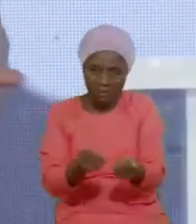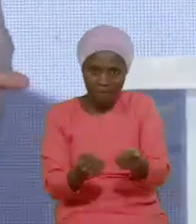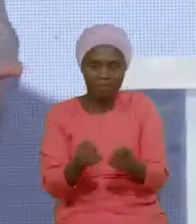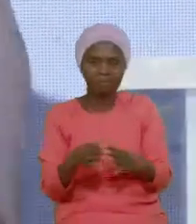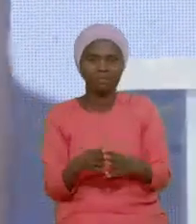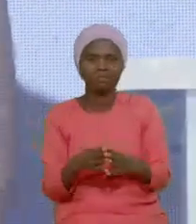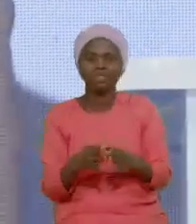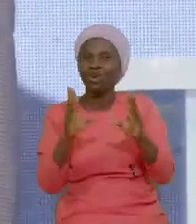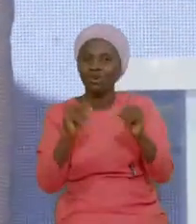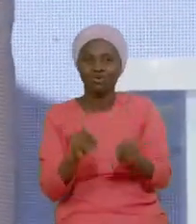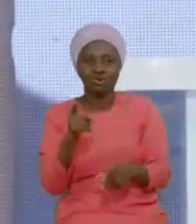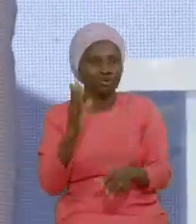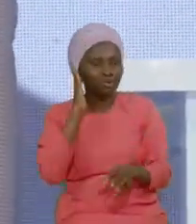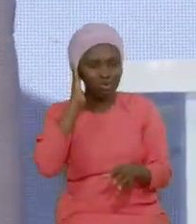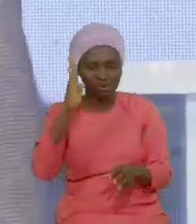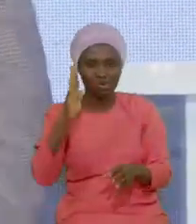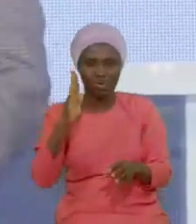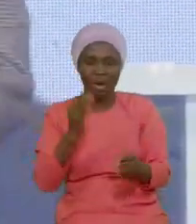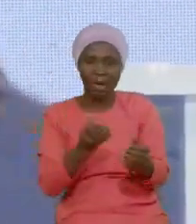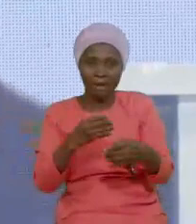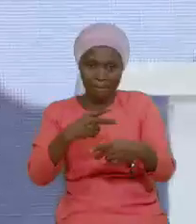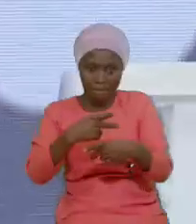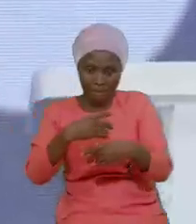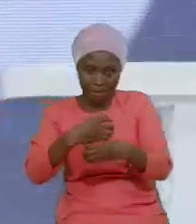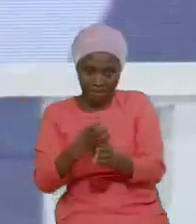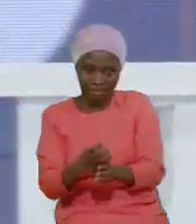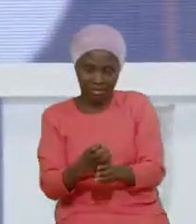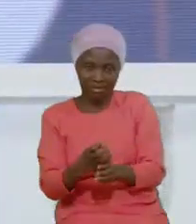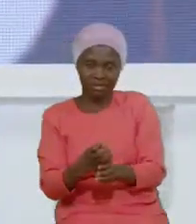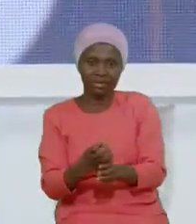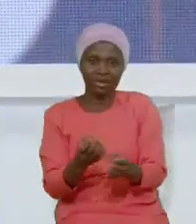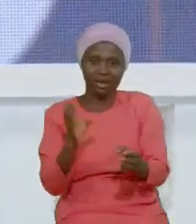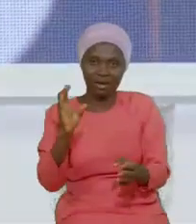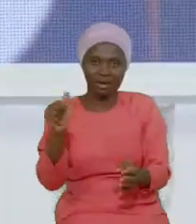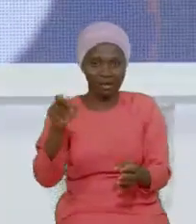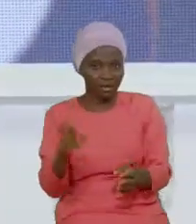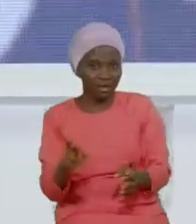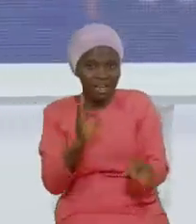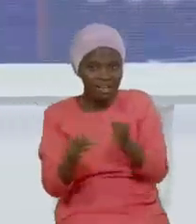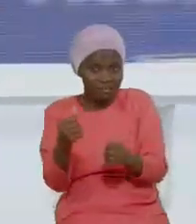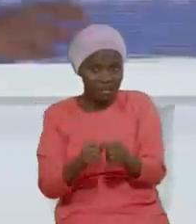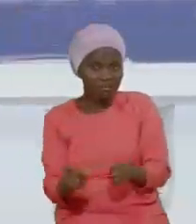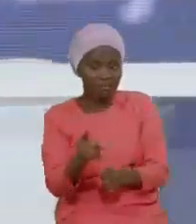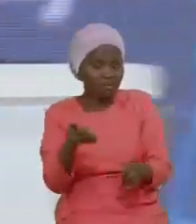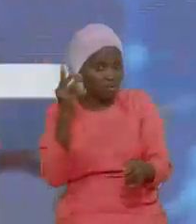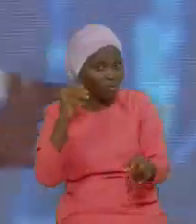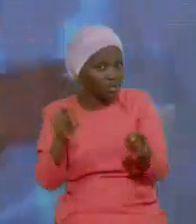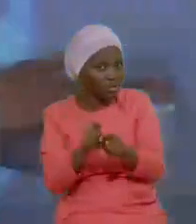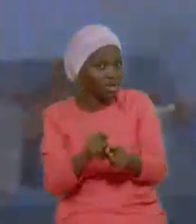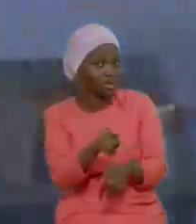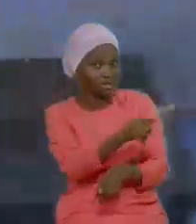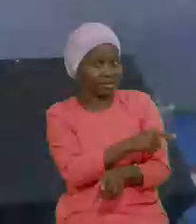Nobody will manufacture a car. If everybody was like them, once you have